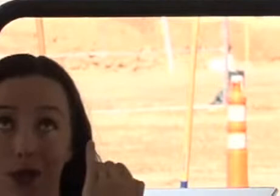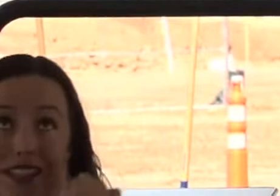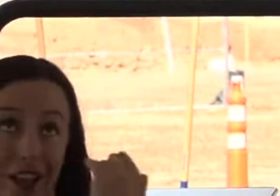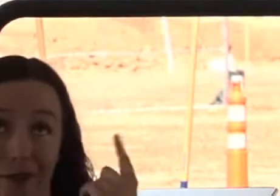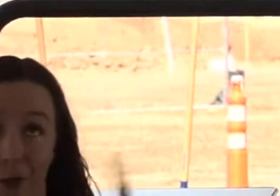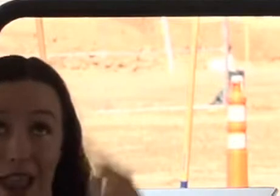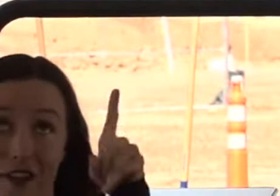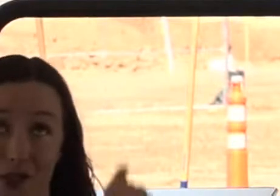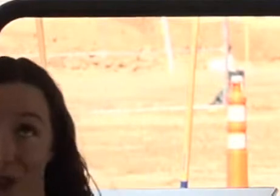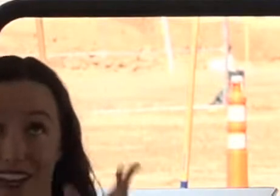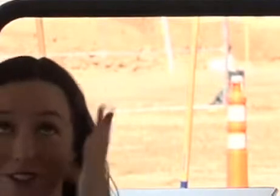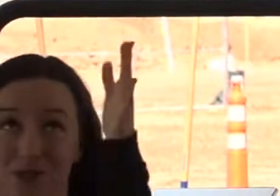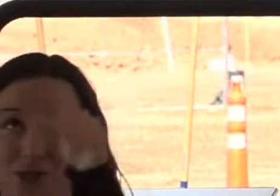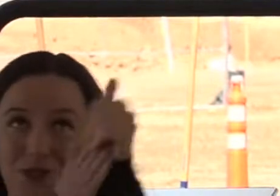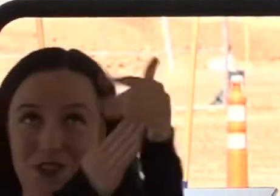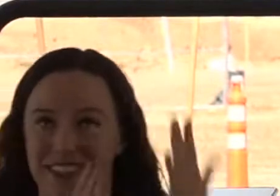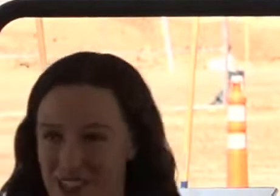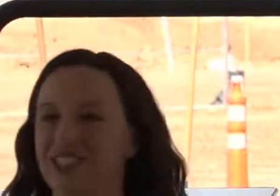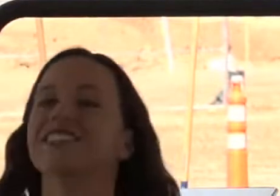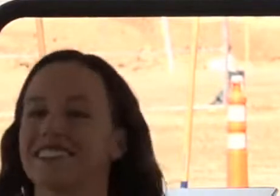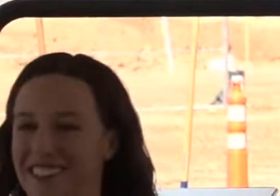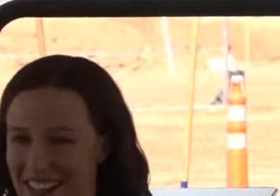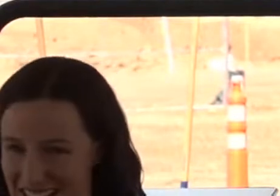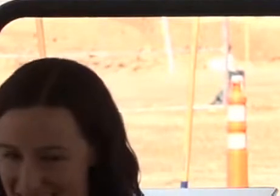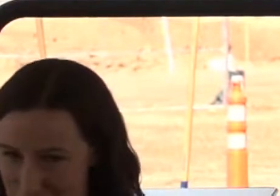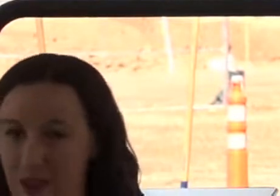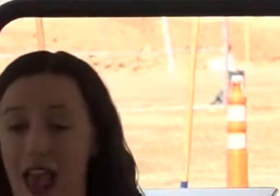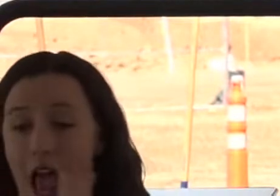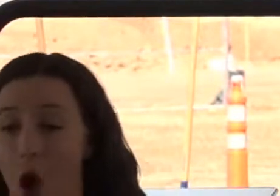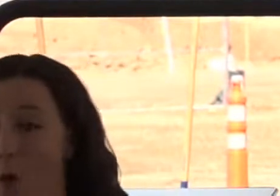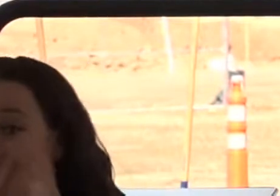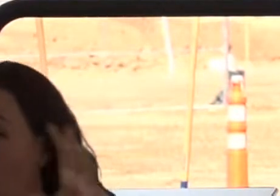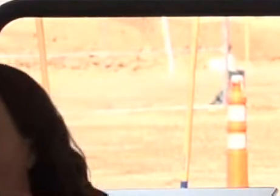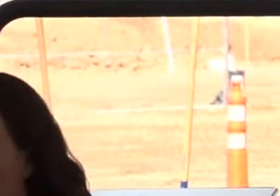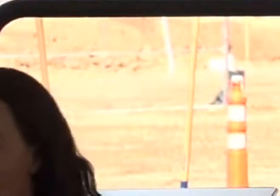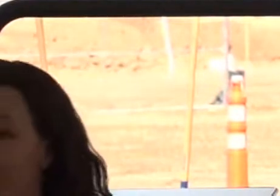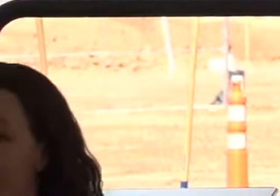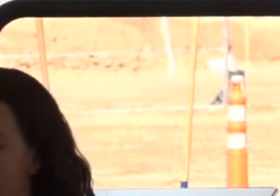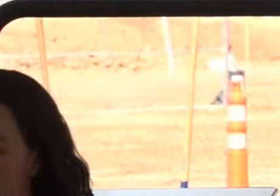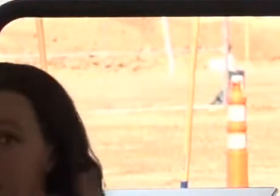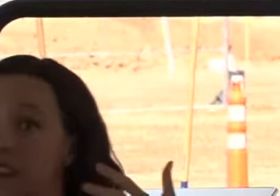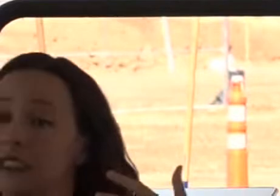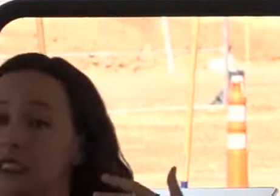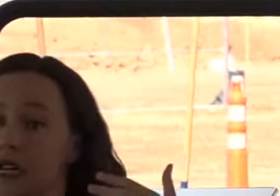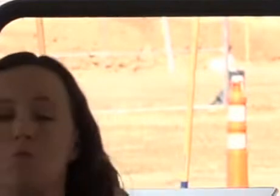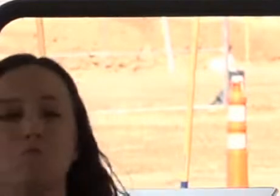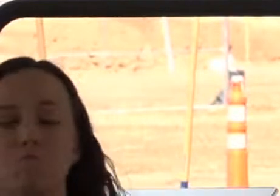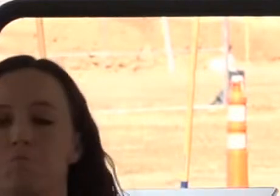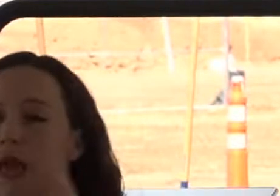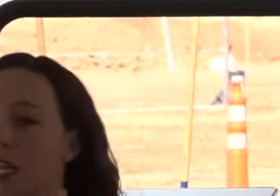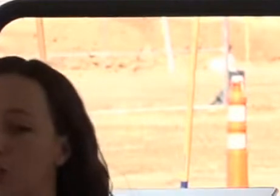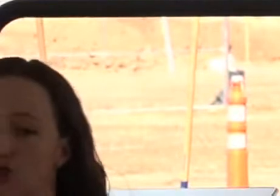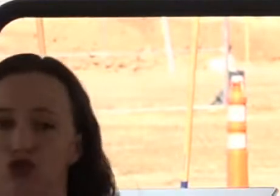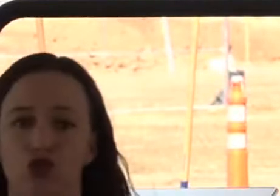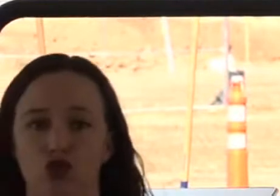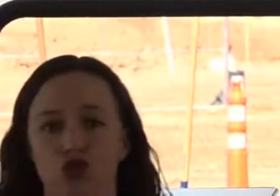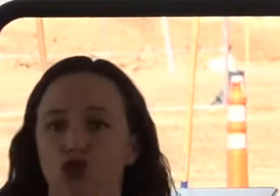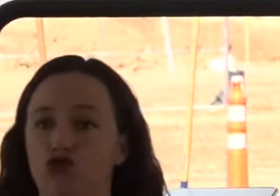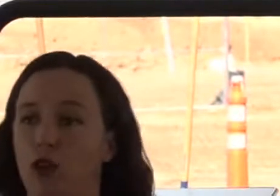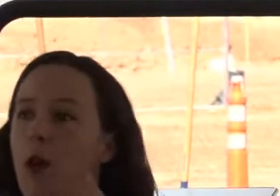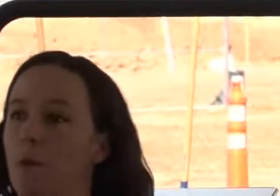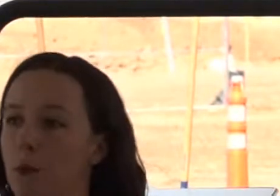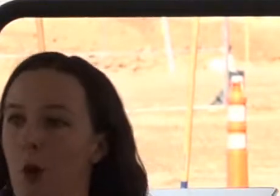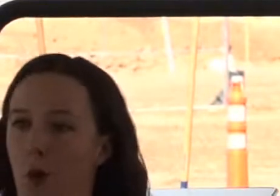some future leaders, today's the day. Our world is in a bit of turmoil with so many challenges facing you, but we believe in